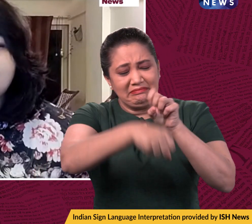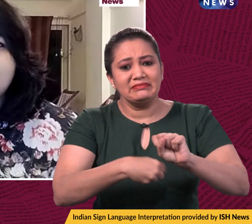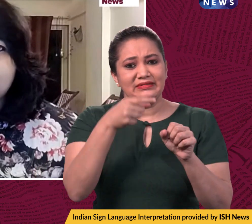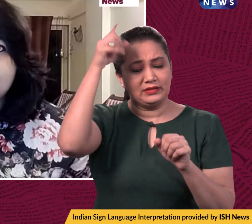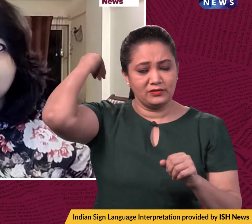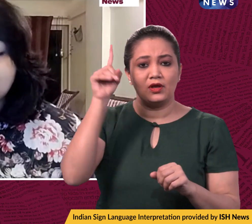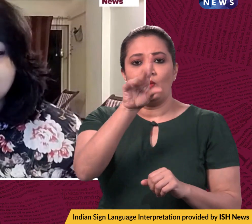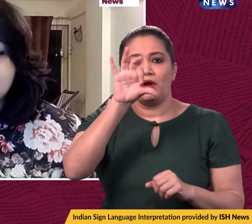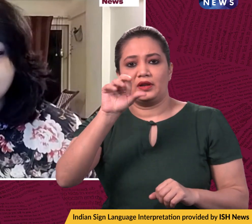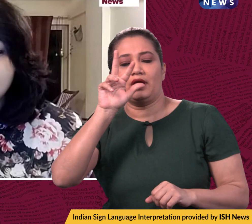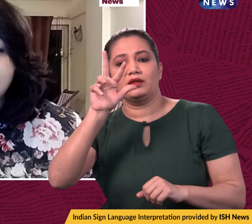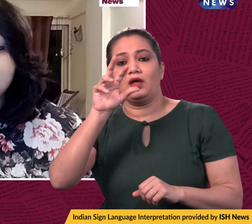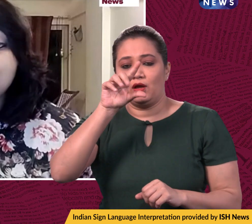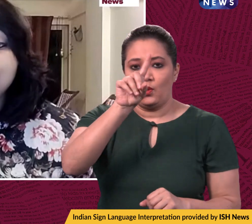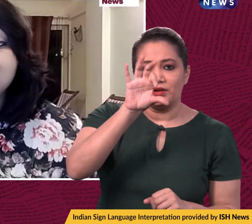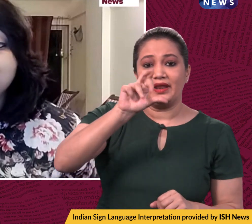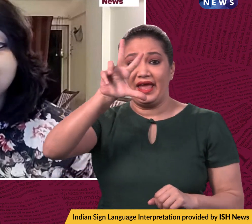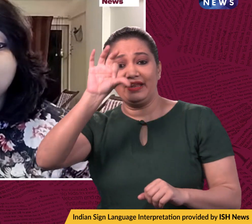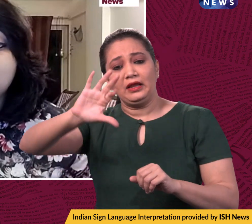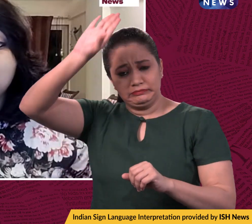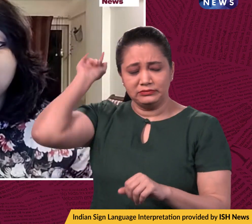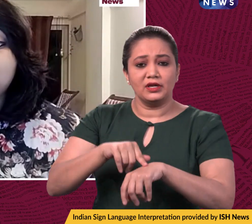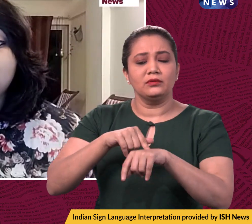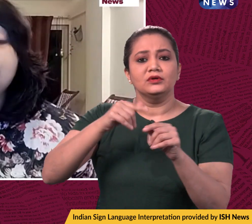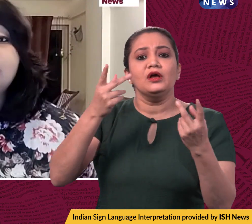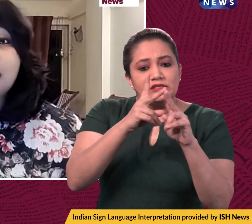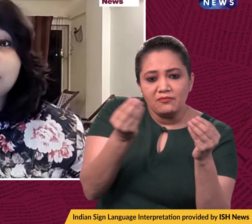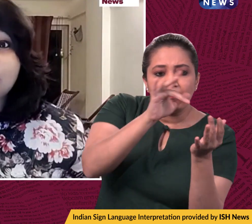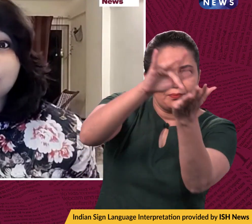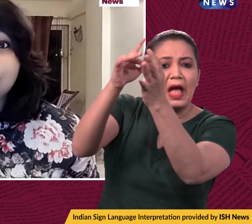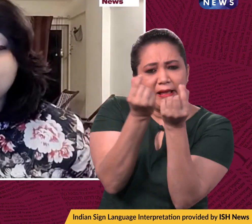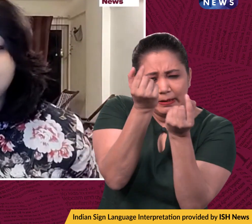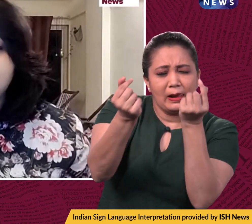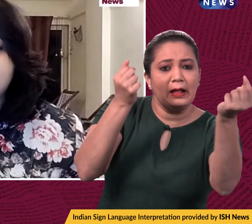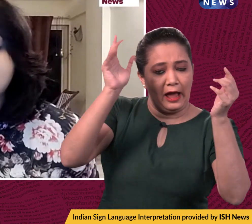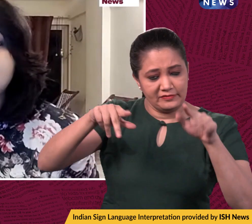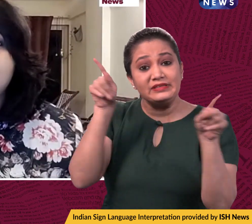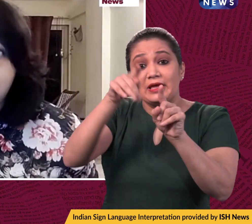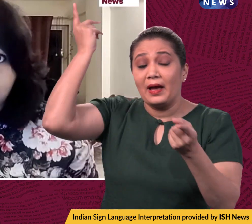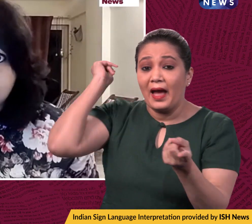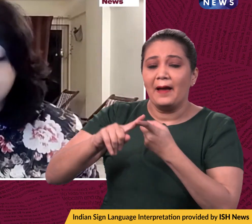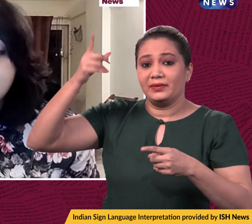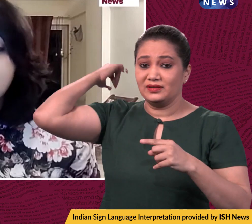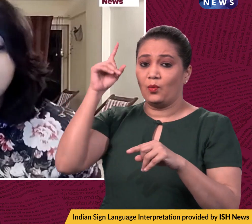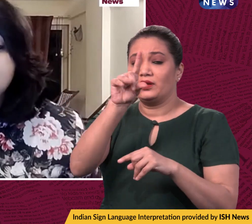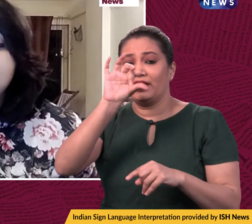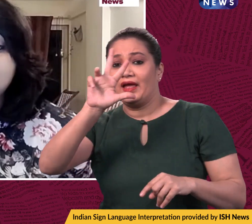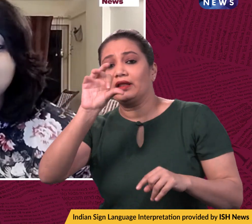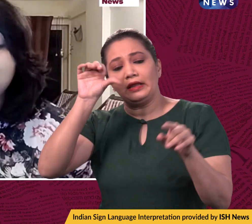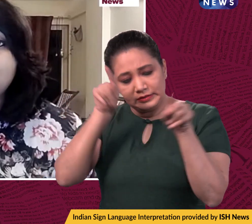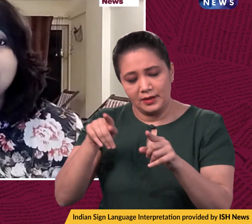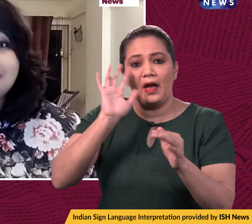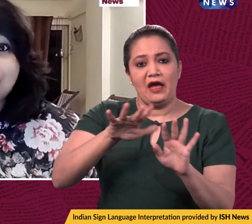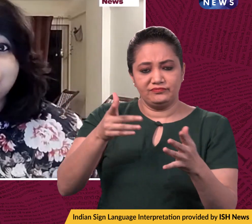in 1989. Now, it was one of the few remaining public memorials in the territory commemorating the crackdown.